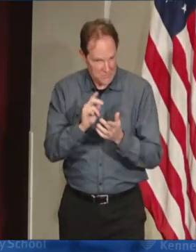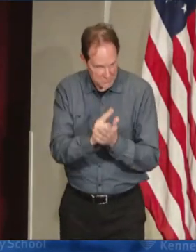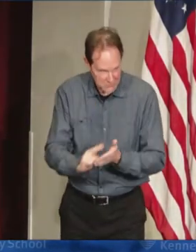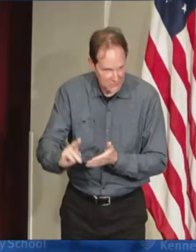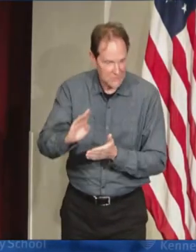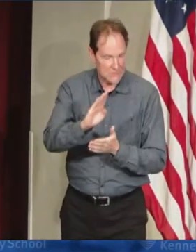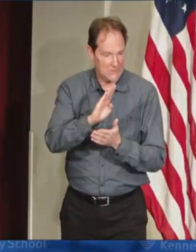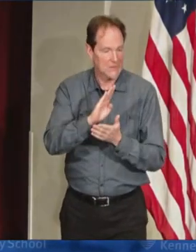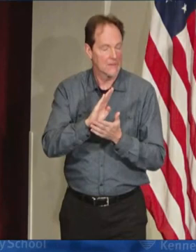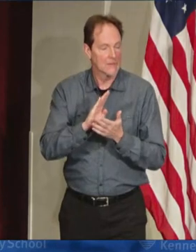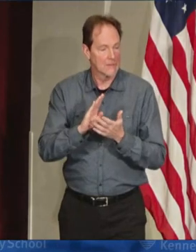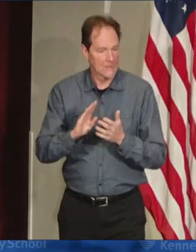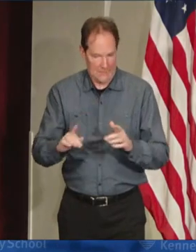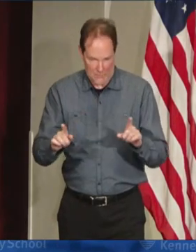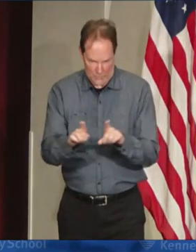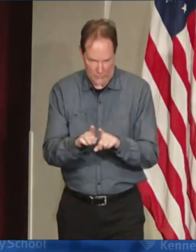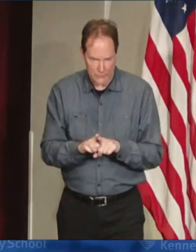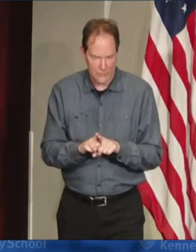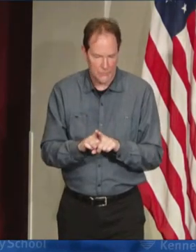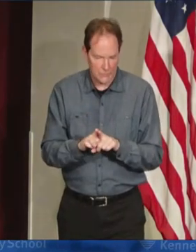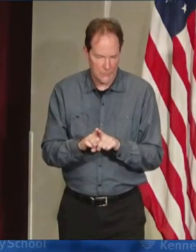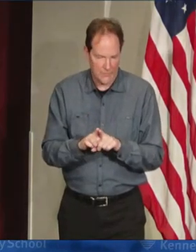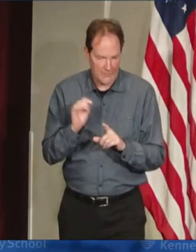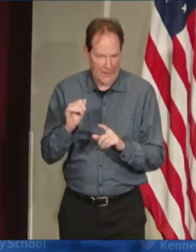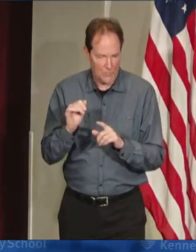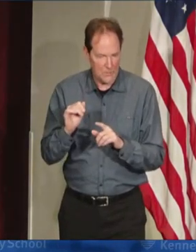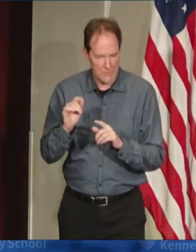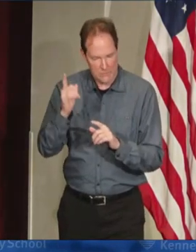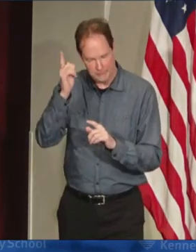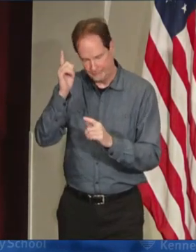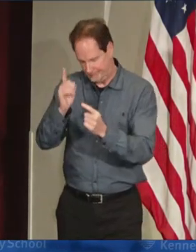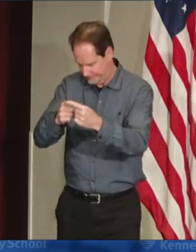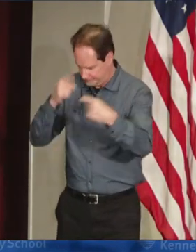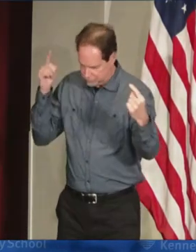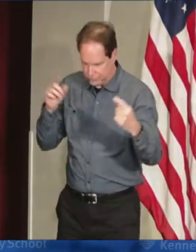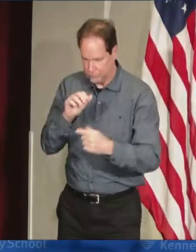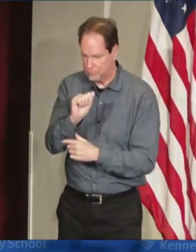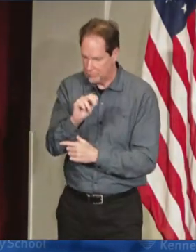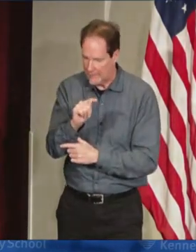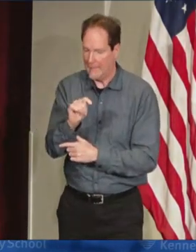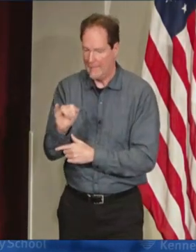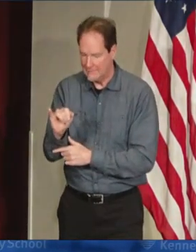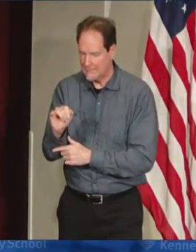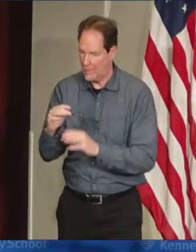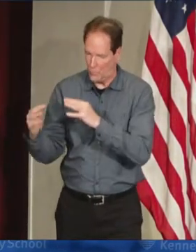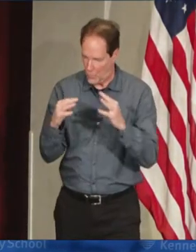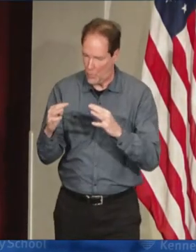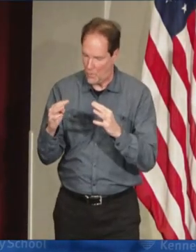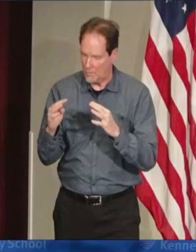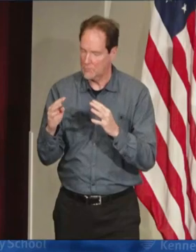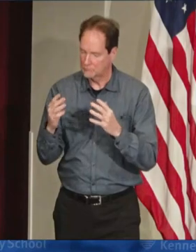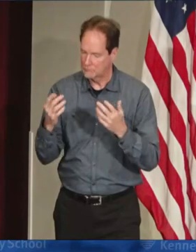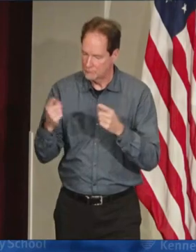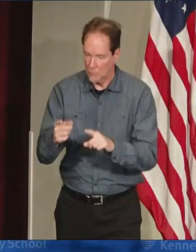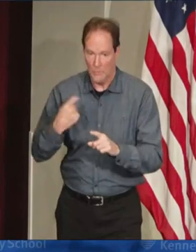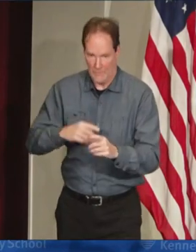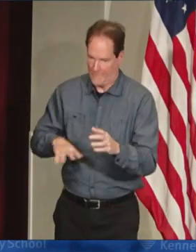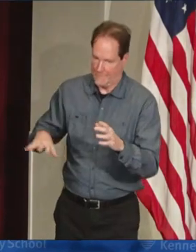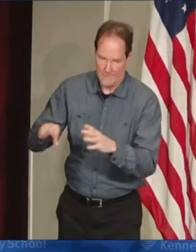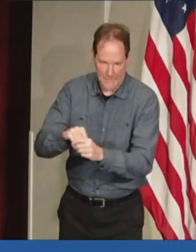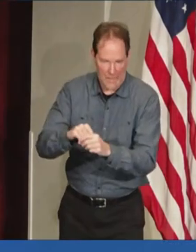universities were also, it was the anti-war movement that was going on, so we were involved in many different things. And